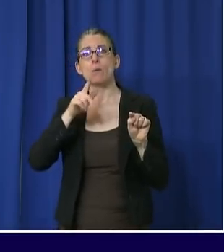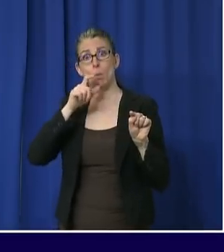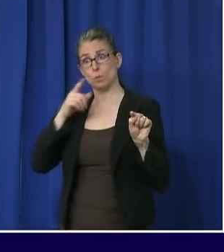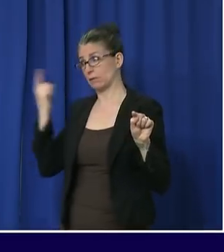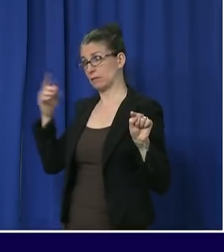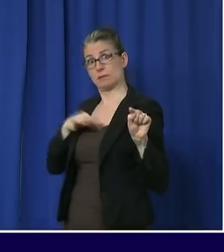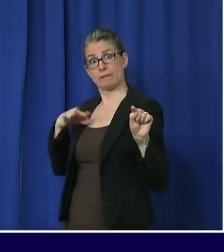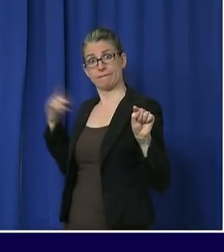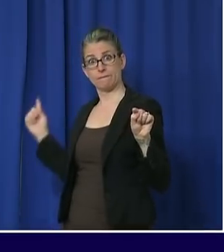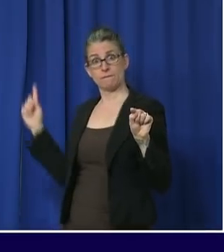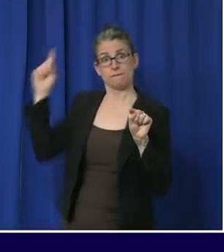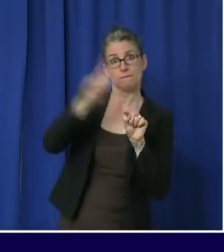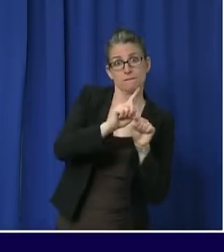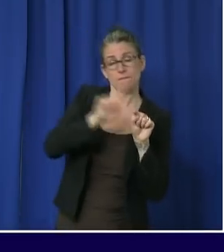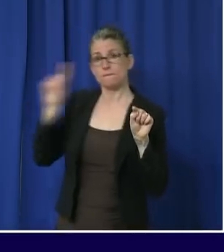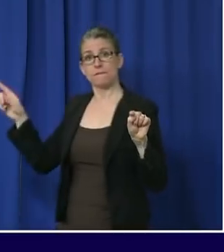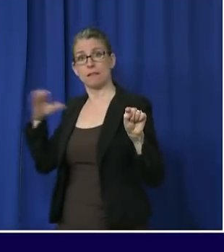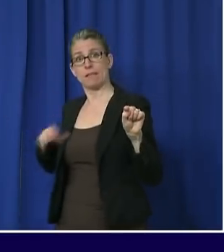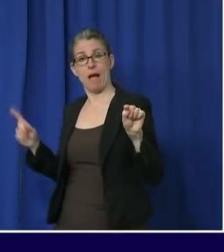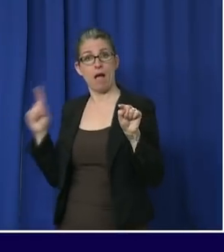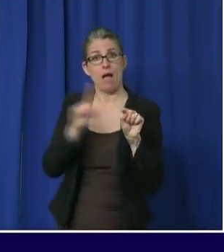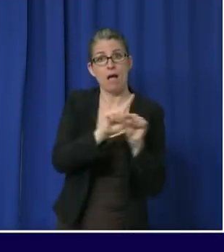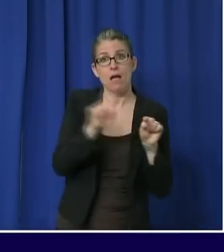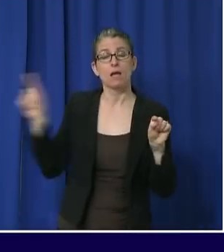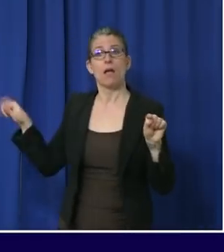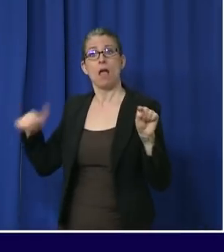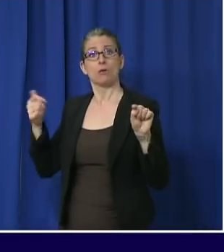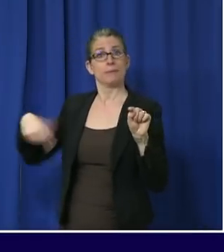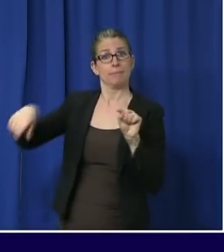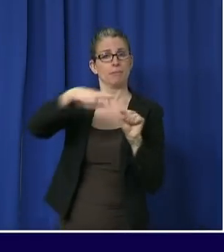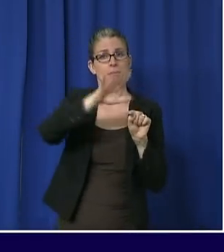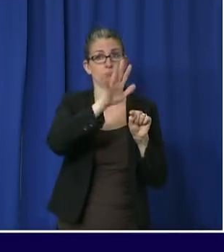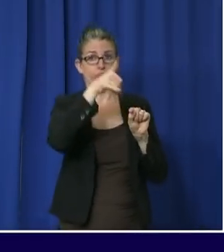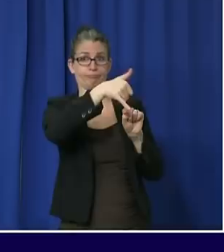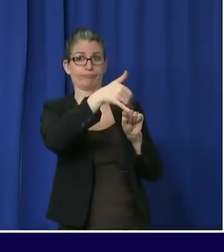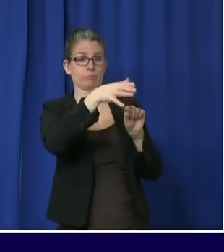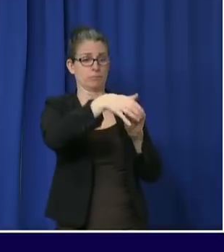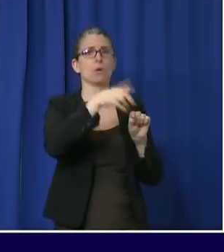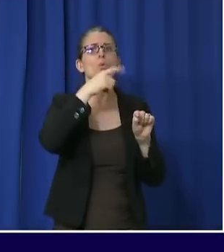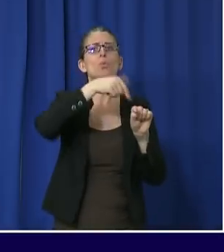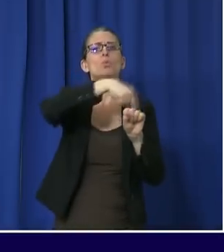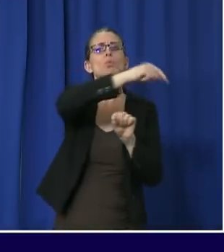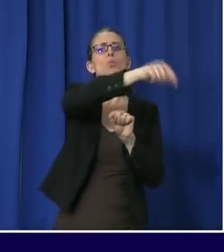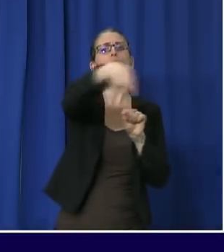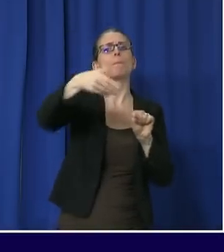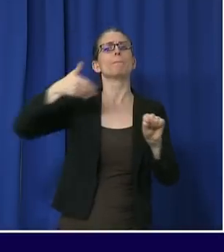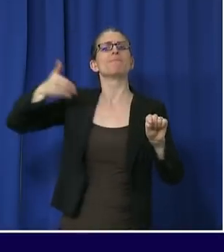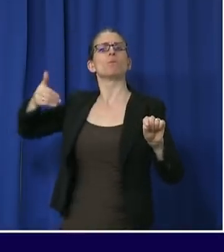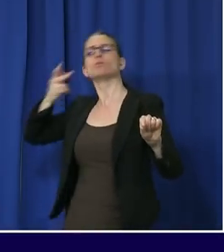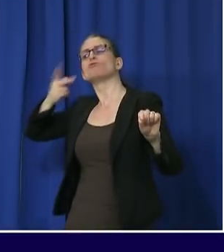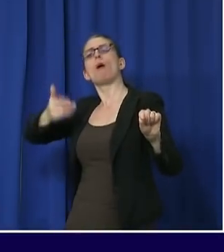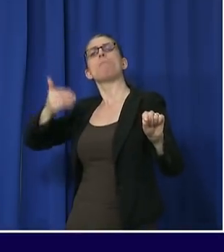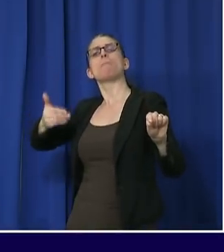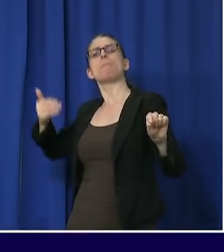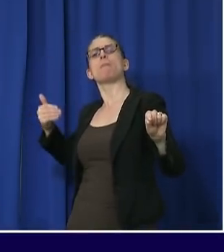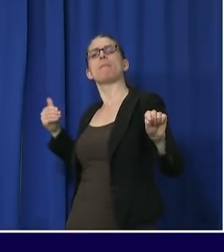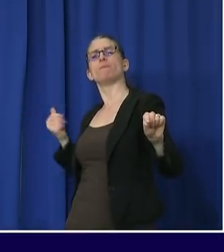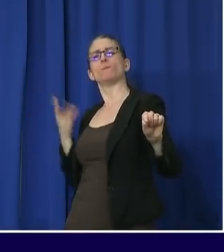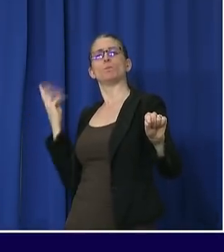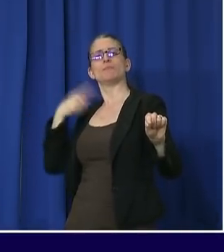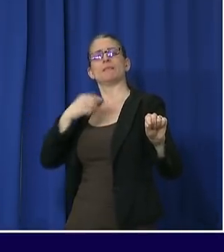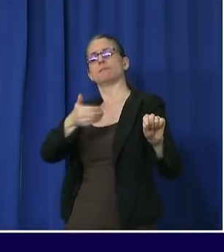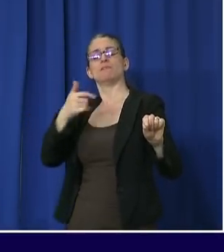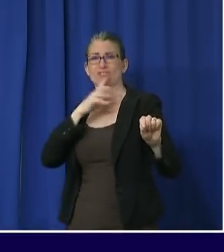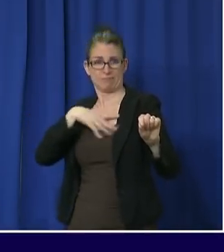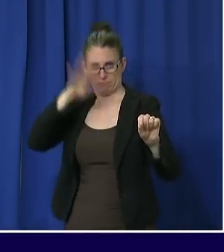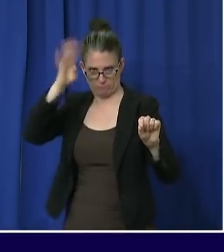in the immediate area. Was there a single employee who may have been I'm just making this up hypothetically, but